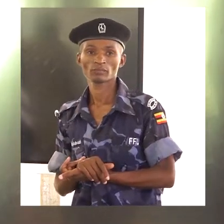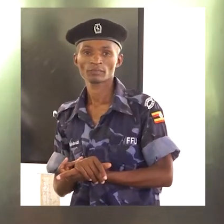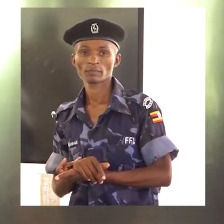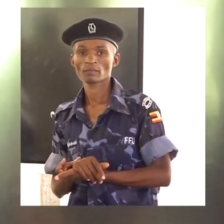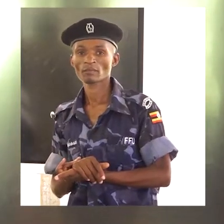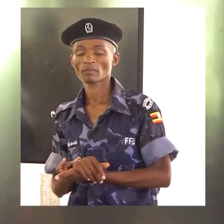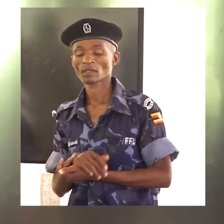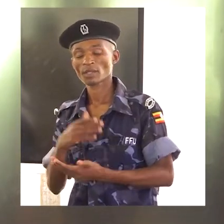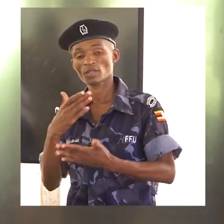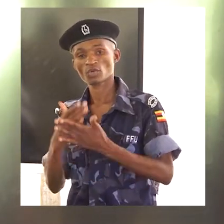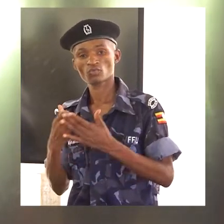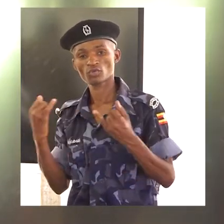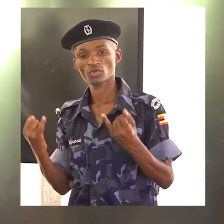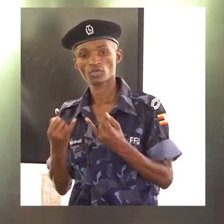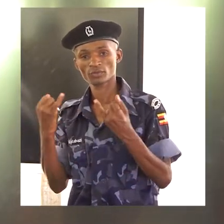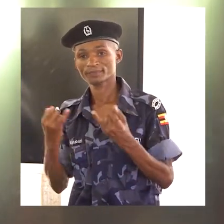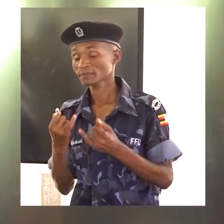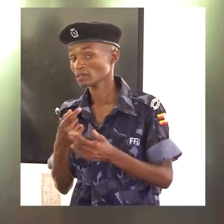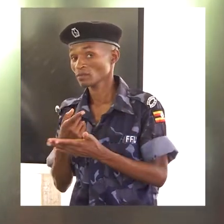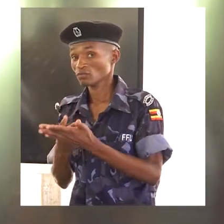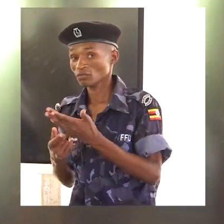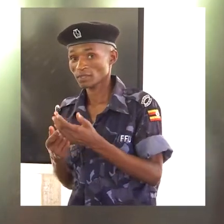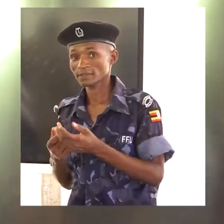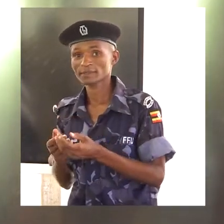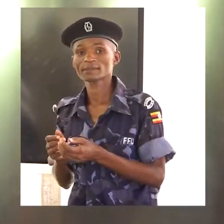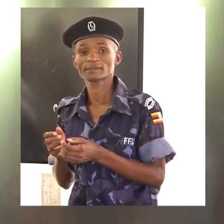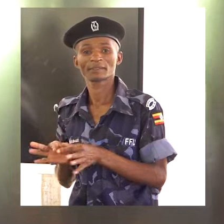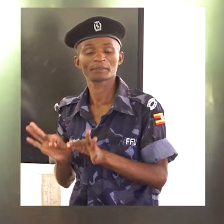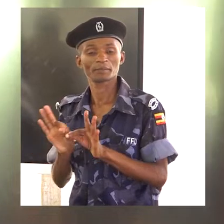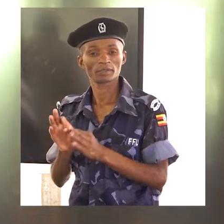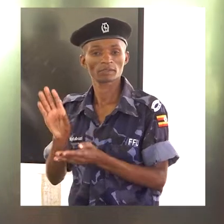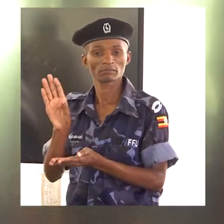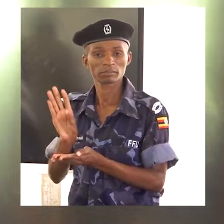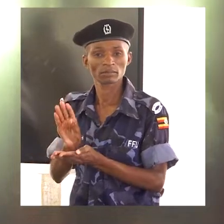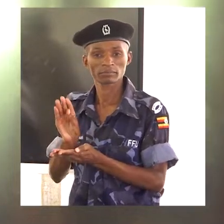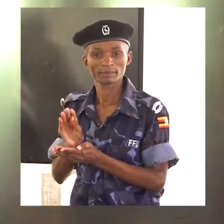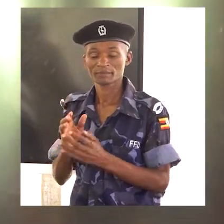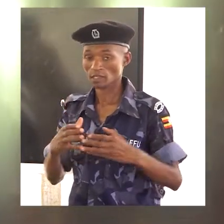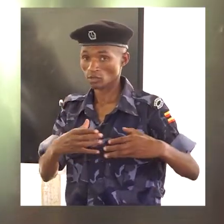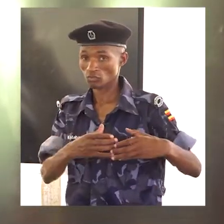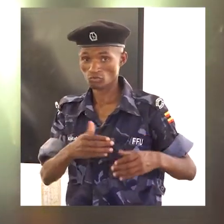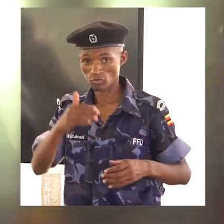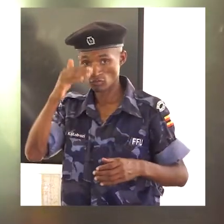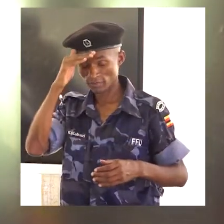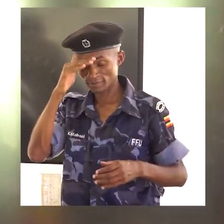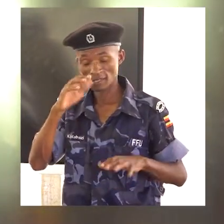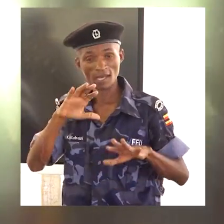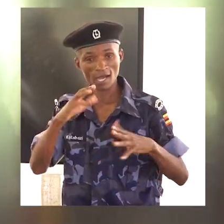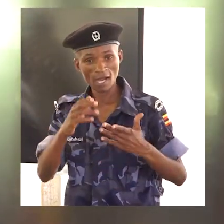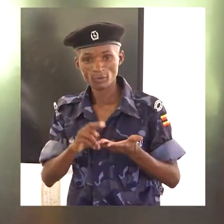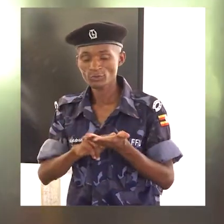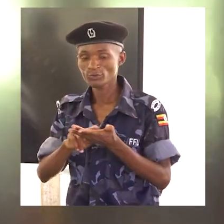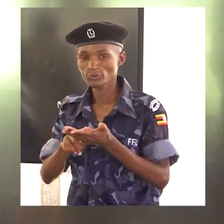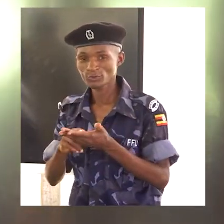The good news is that there is a great reduction on the side of the police as far as the use of tear gas is